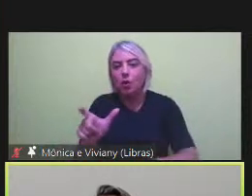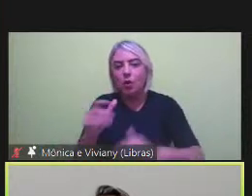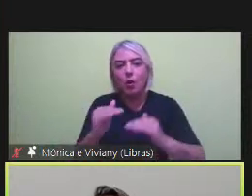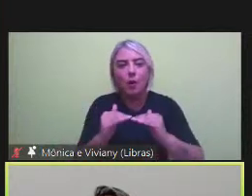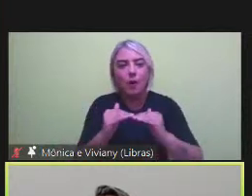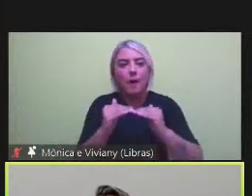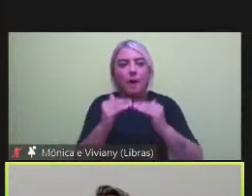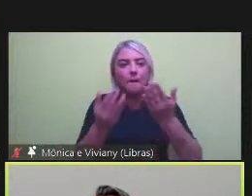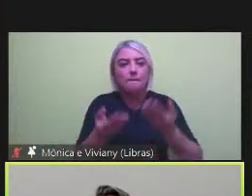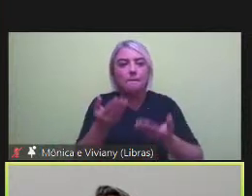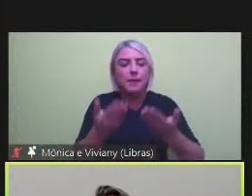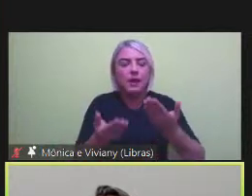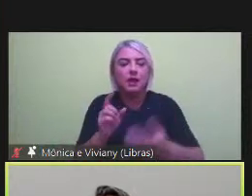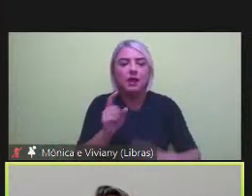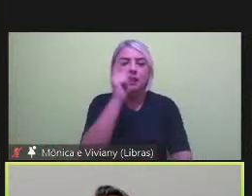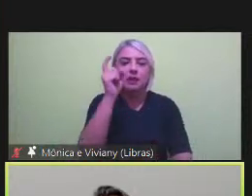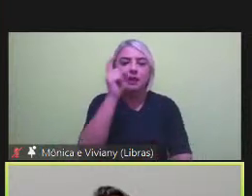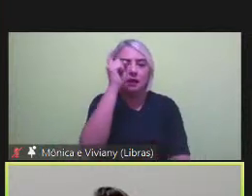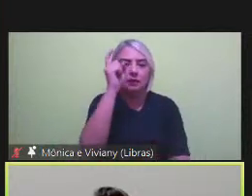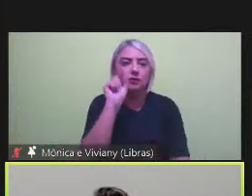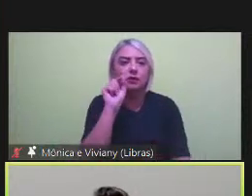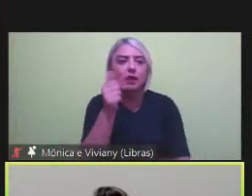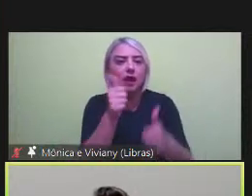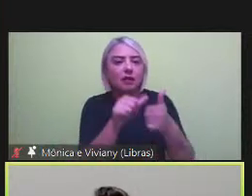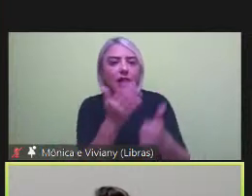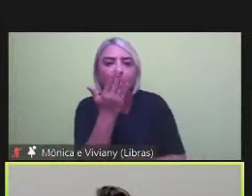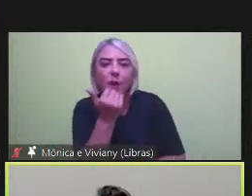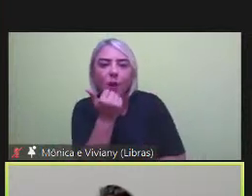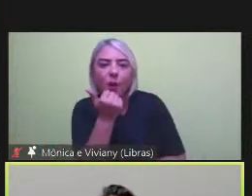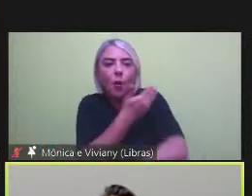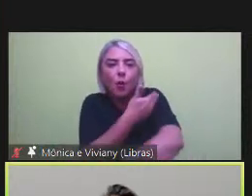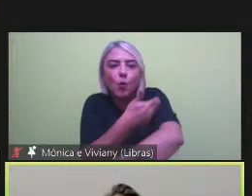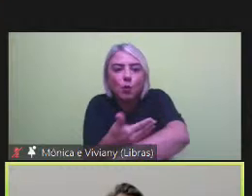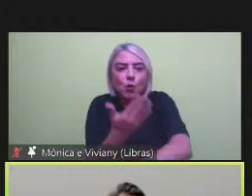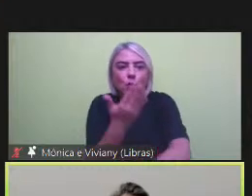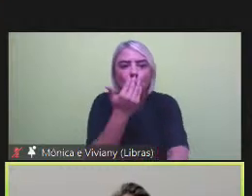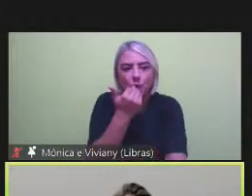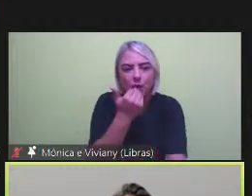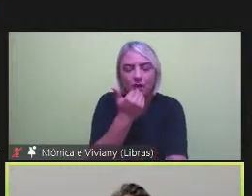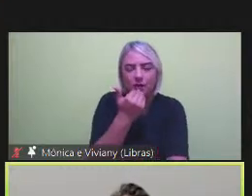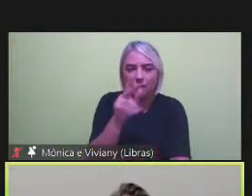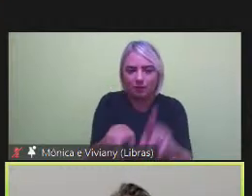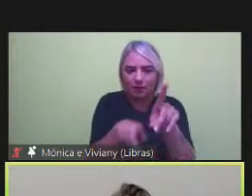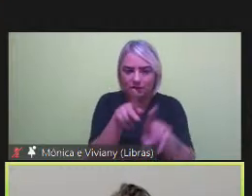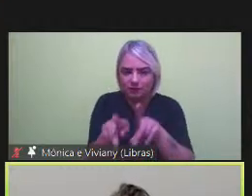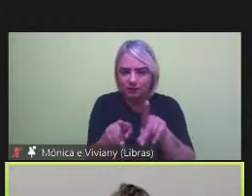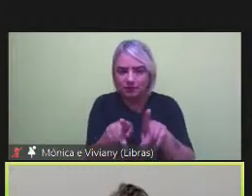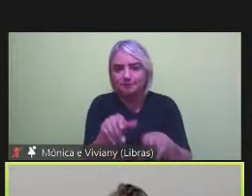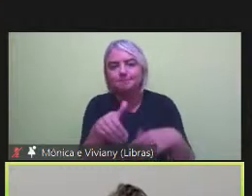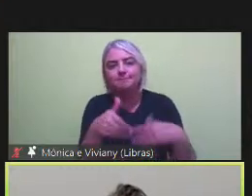nutritional state and also the consumption of the habits of the population.